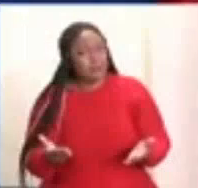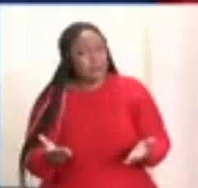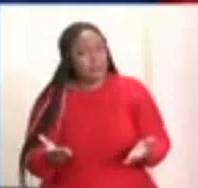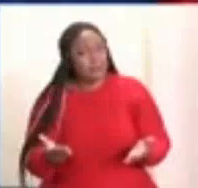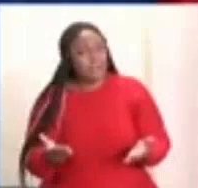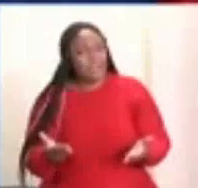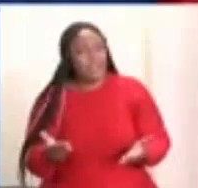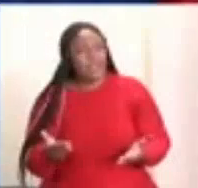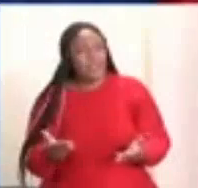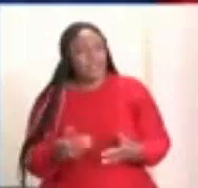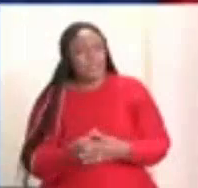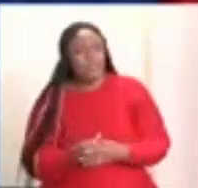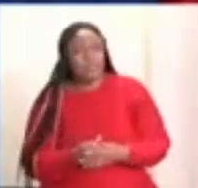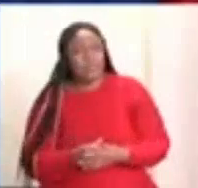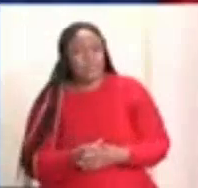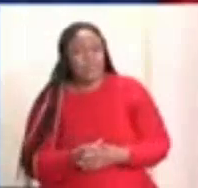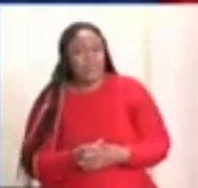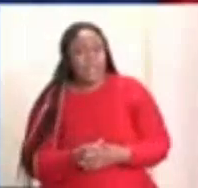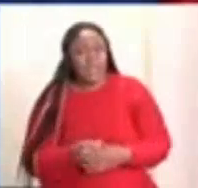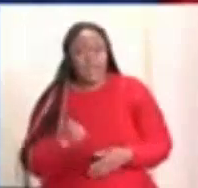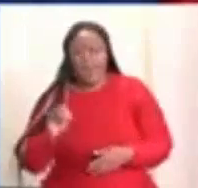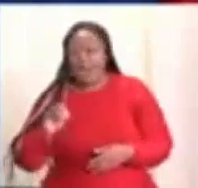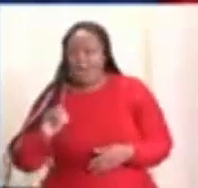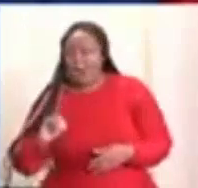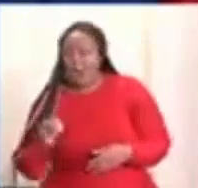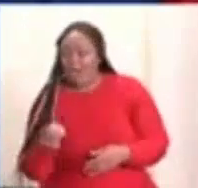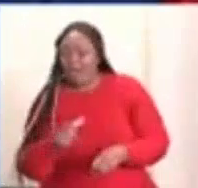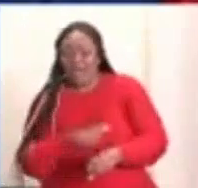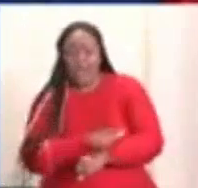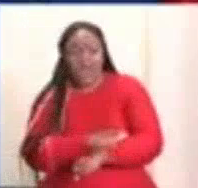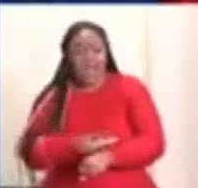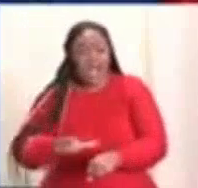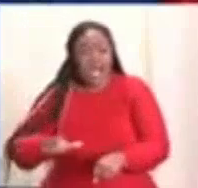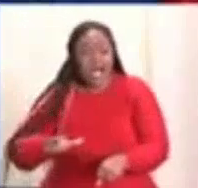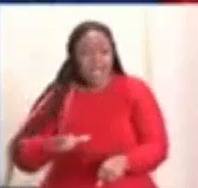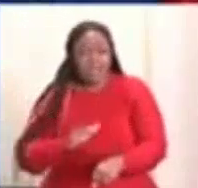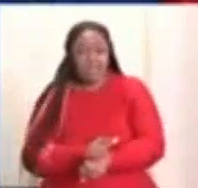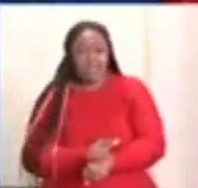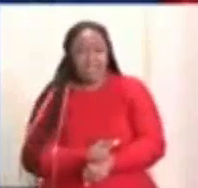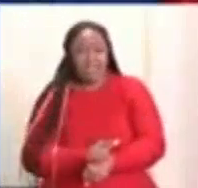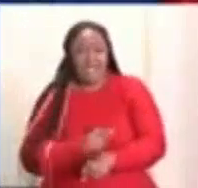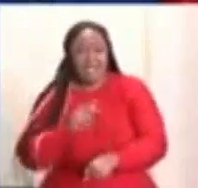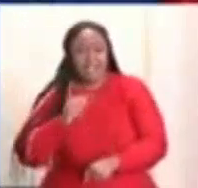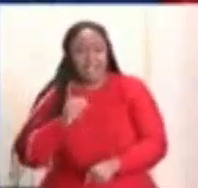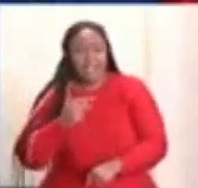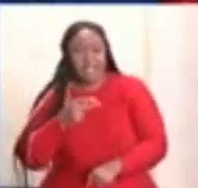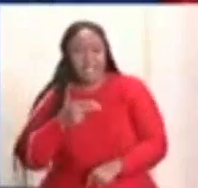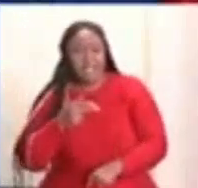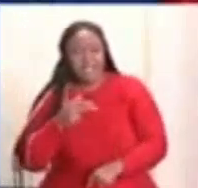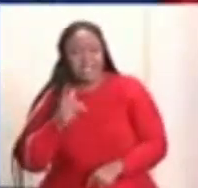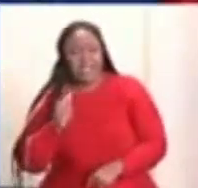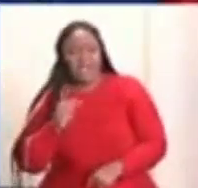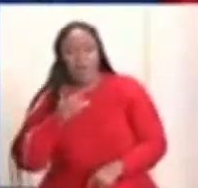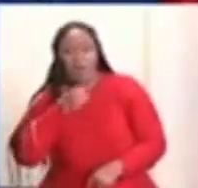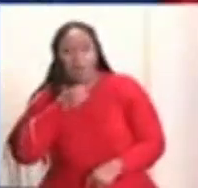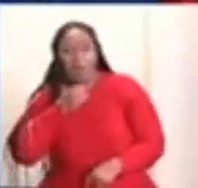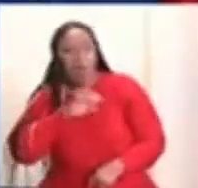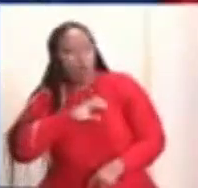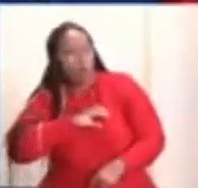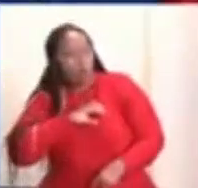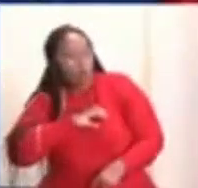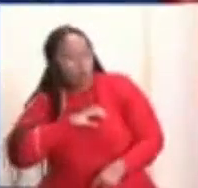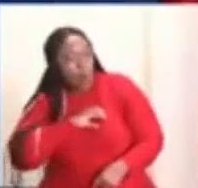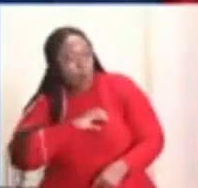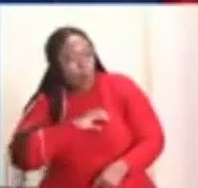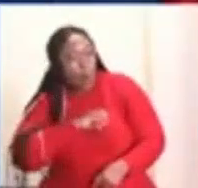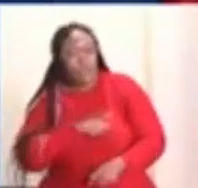THA acquired the estate and met what we would call squatters in the area. We ain't kicking them off. We ain't